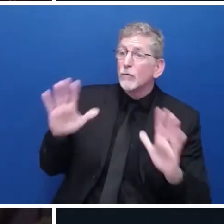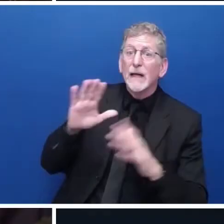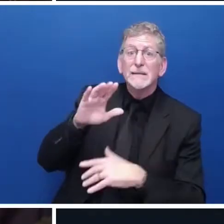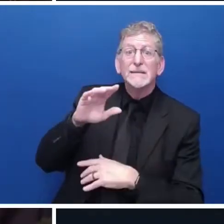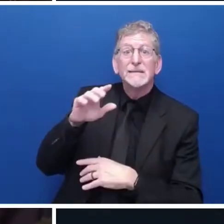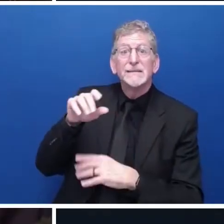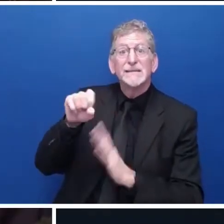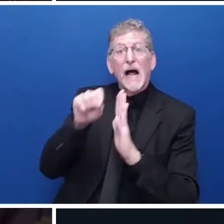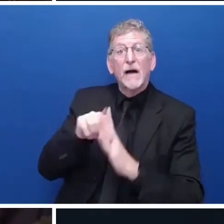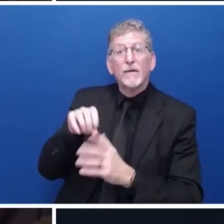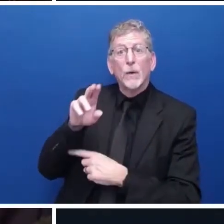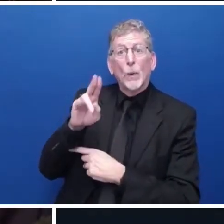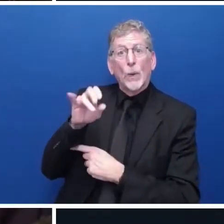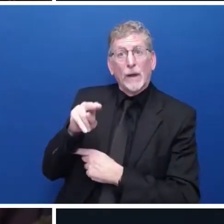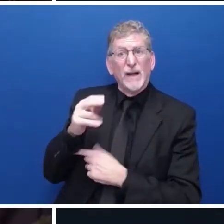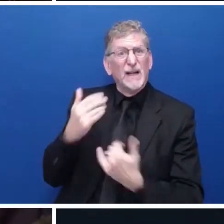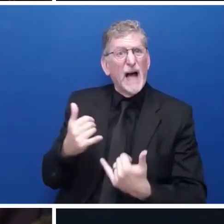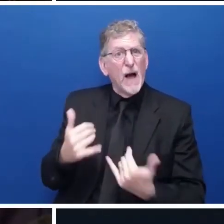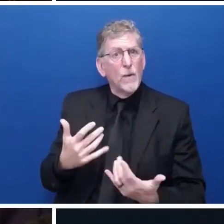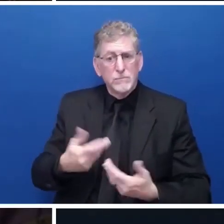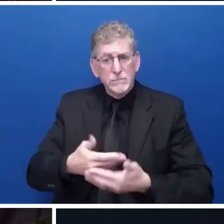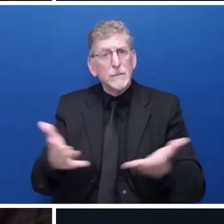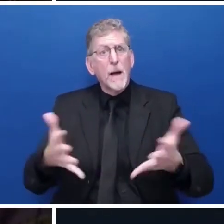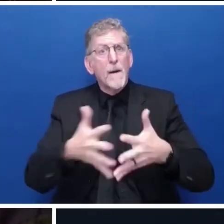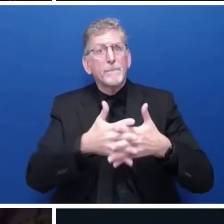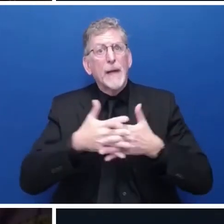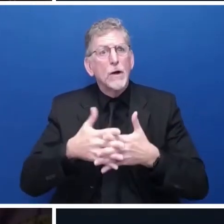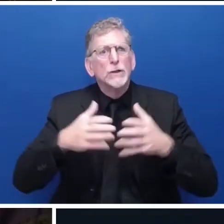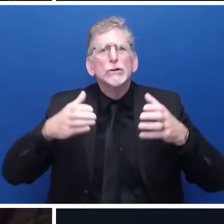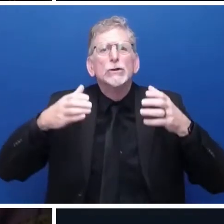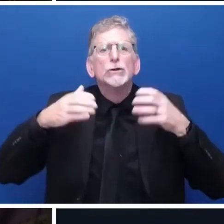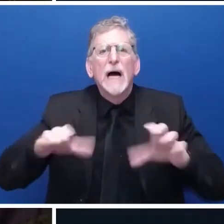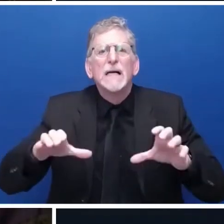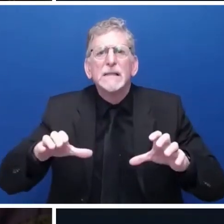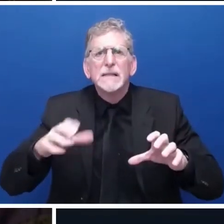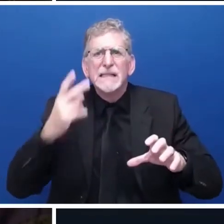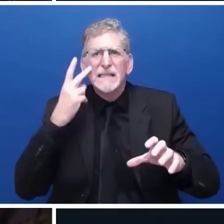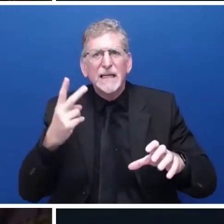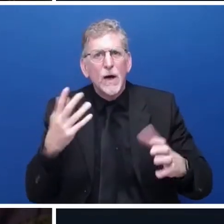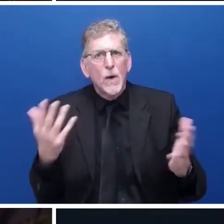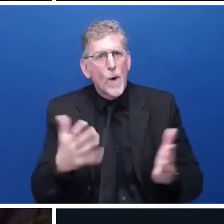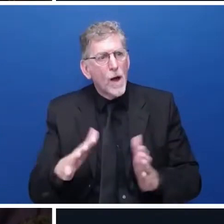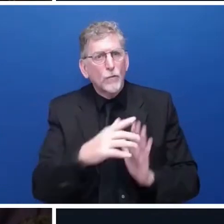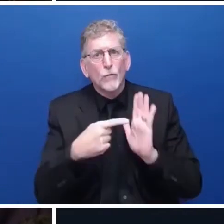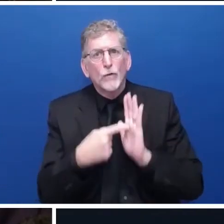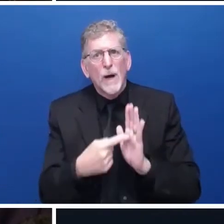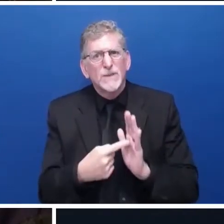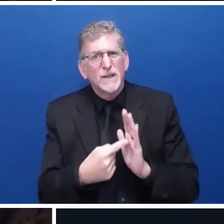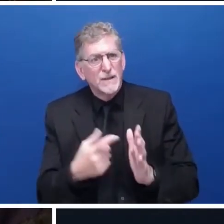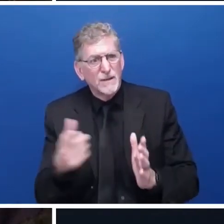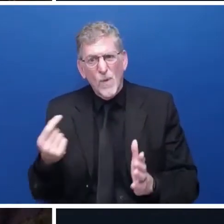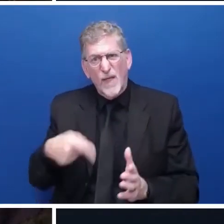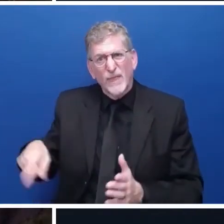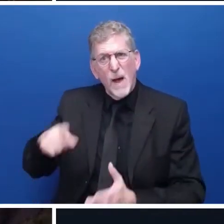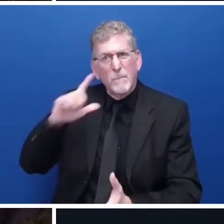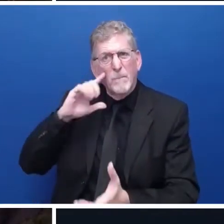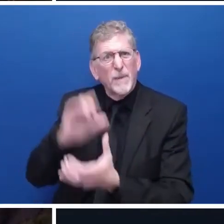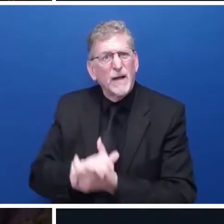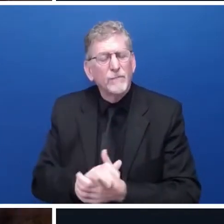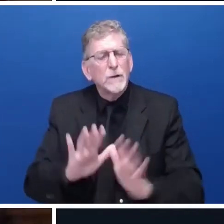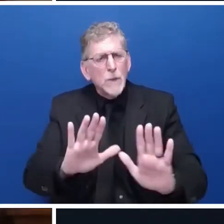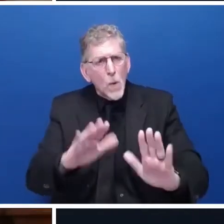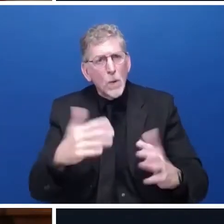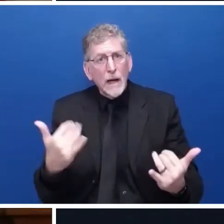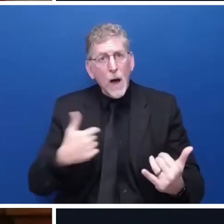believe. So tonight I'm inviting every legislator to join with my administration in reaffirming a fundamental